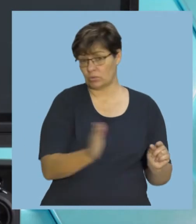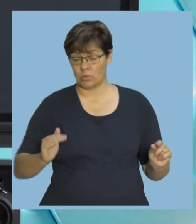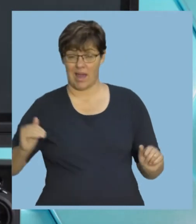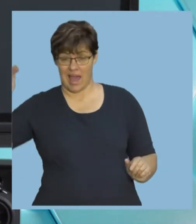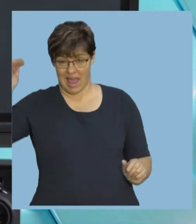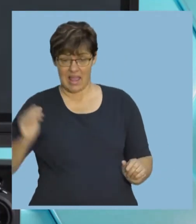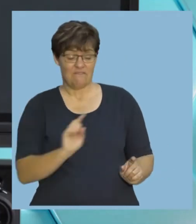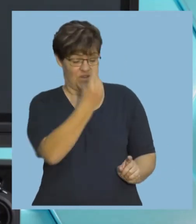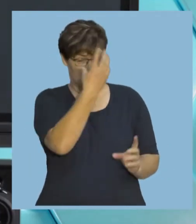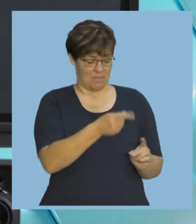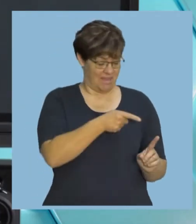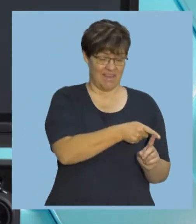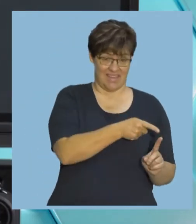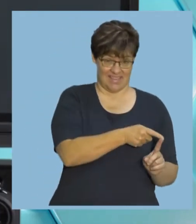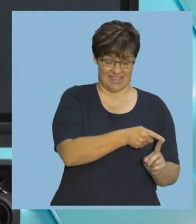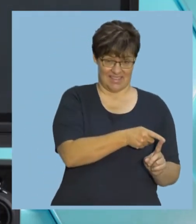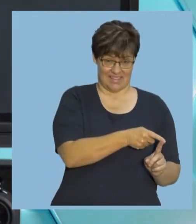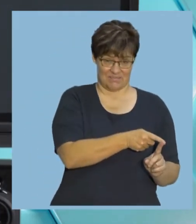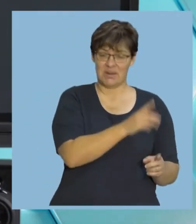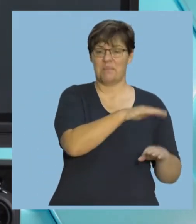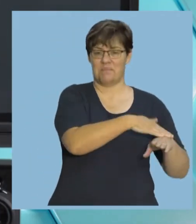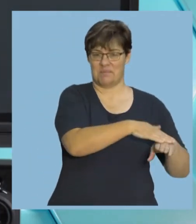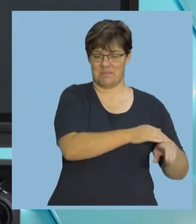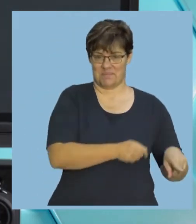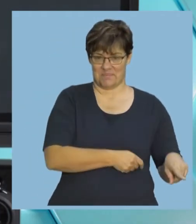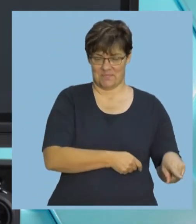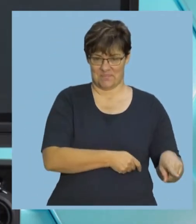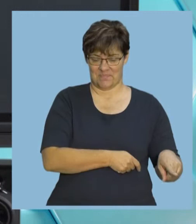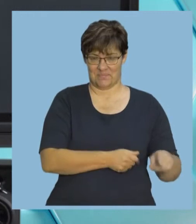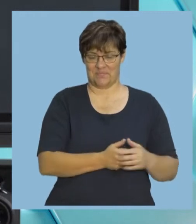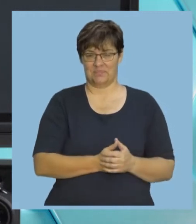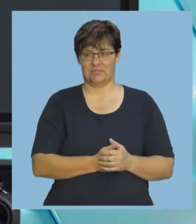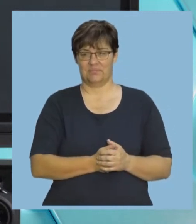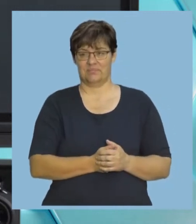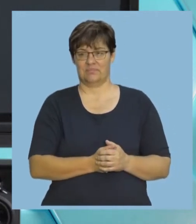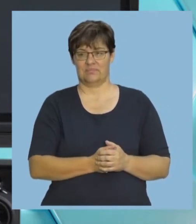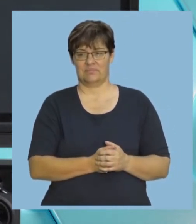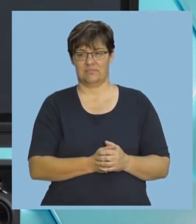highest, therefore that's the minimum. Okay. Then our